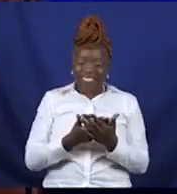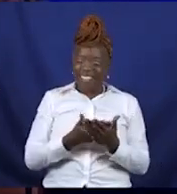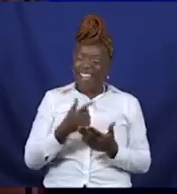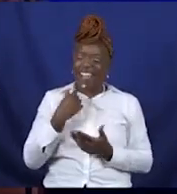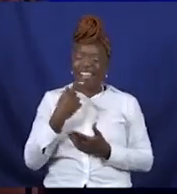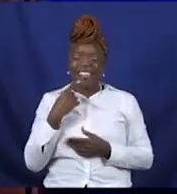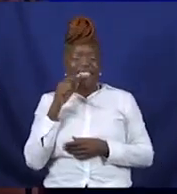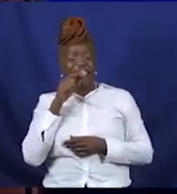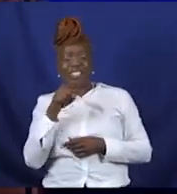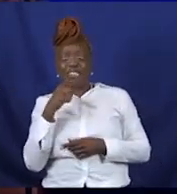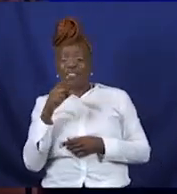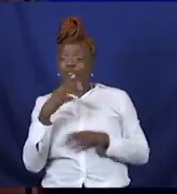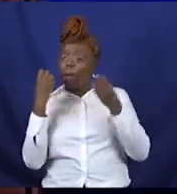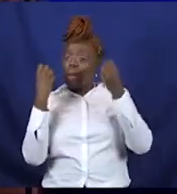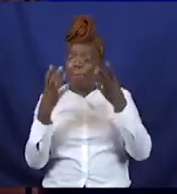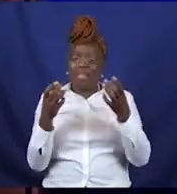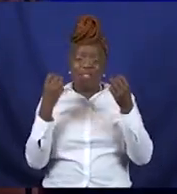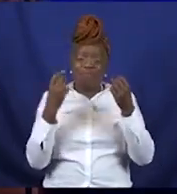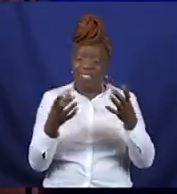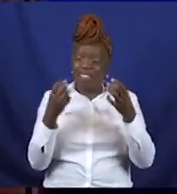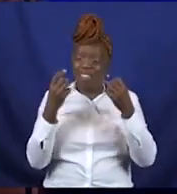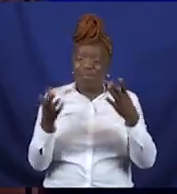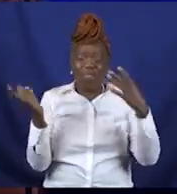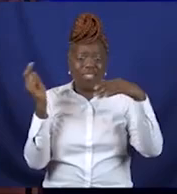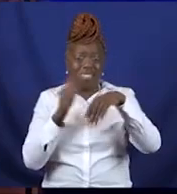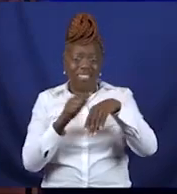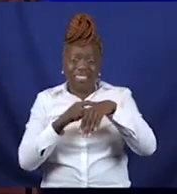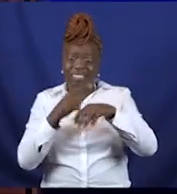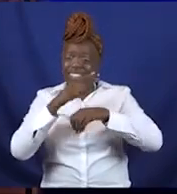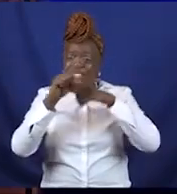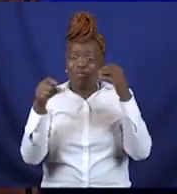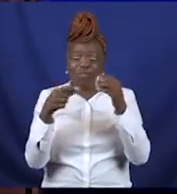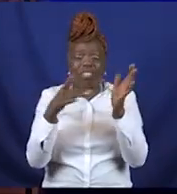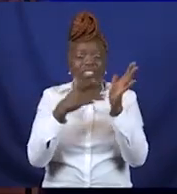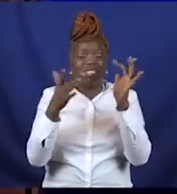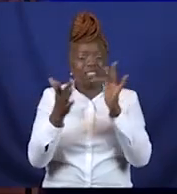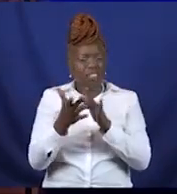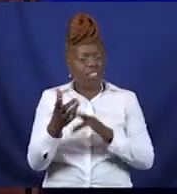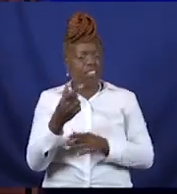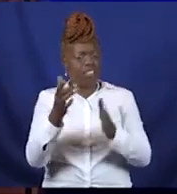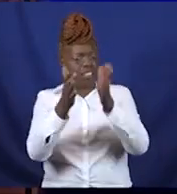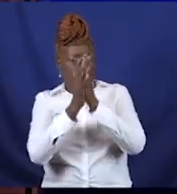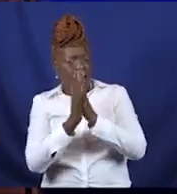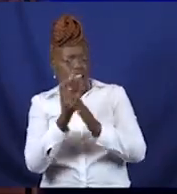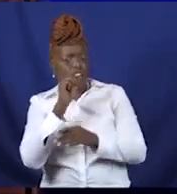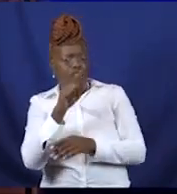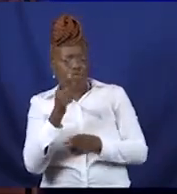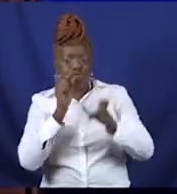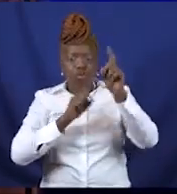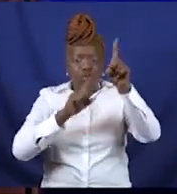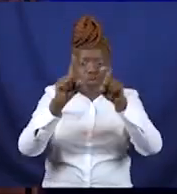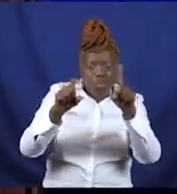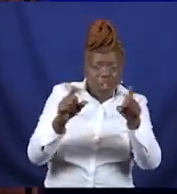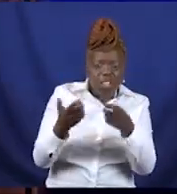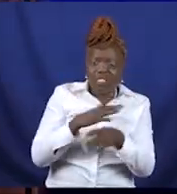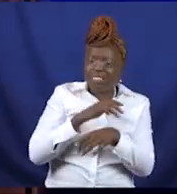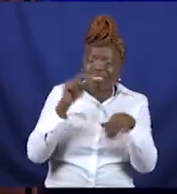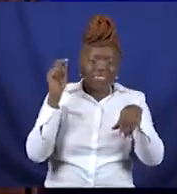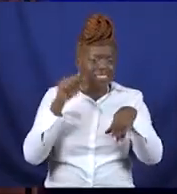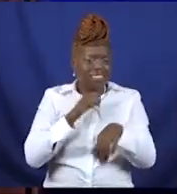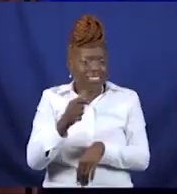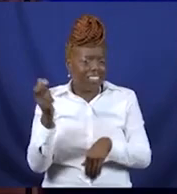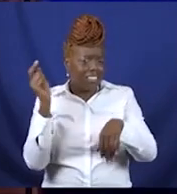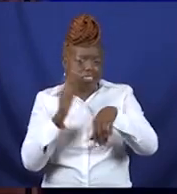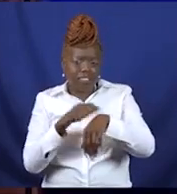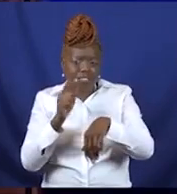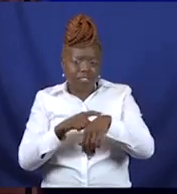go. I've mentioned this to you on multiple occasions, that when Jesus asks you a direct question, it's not time for you to be